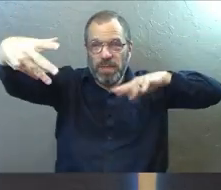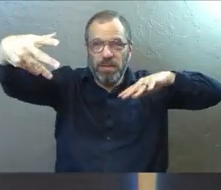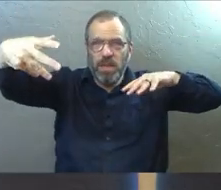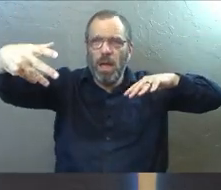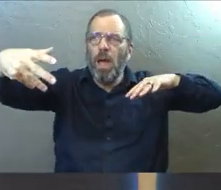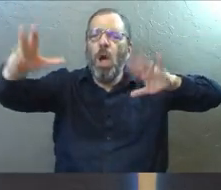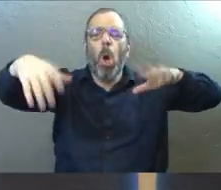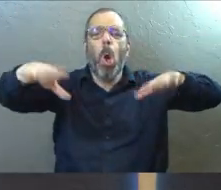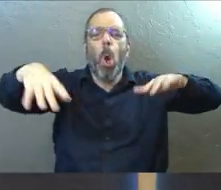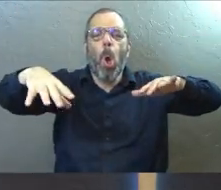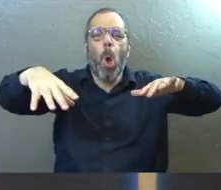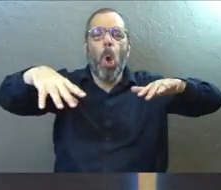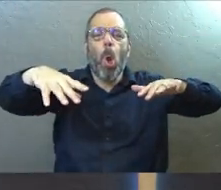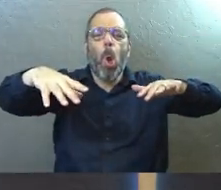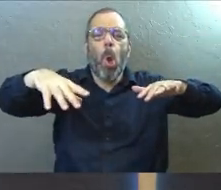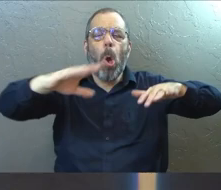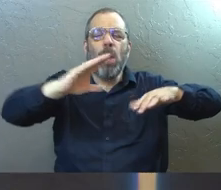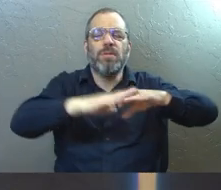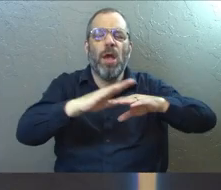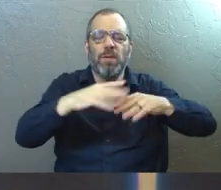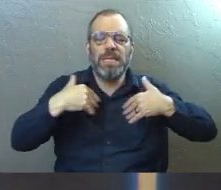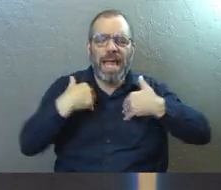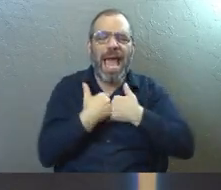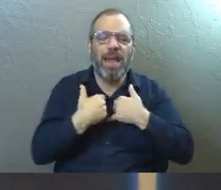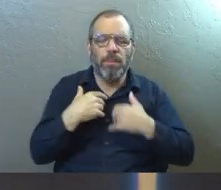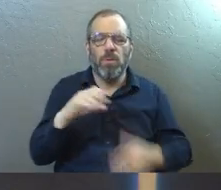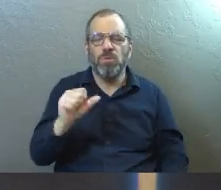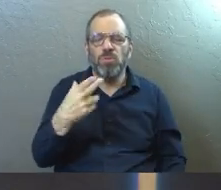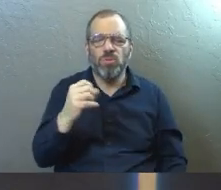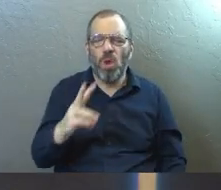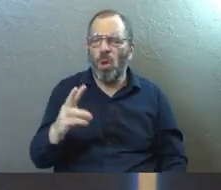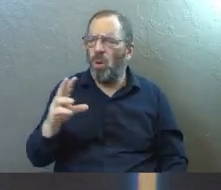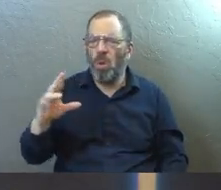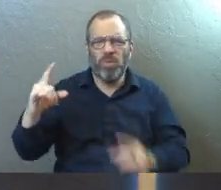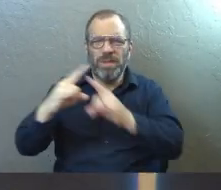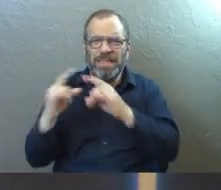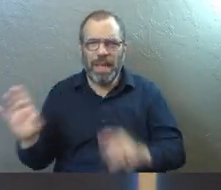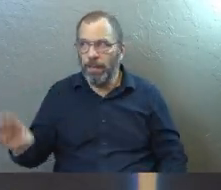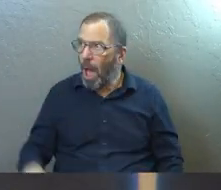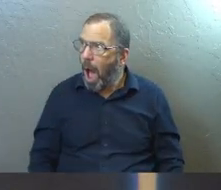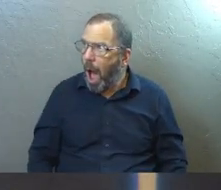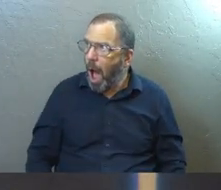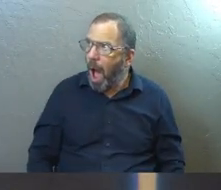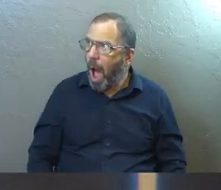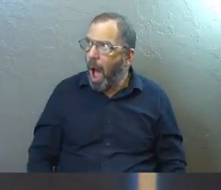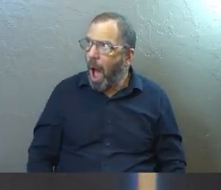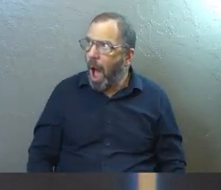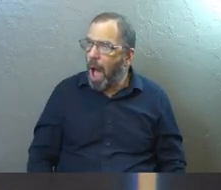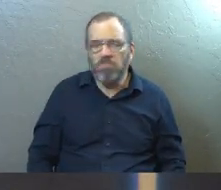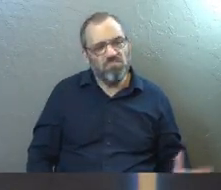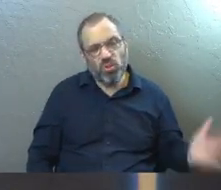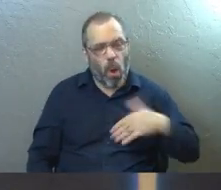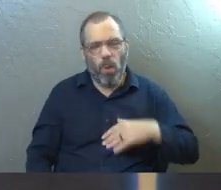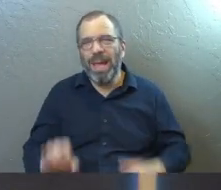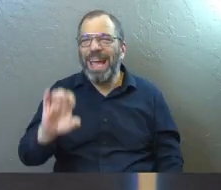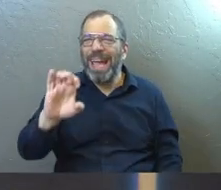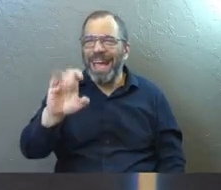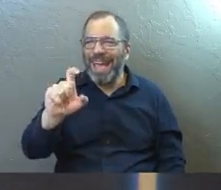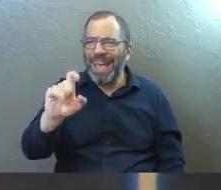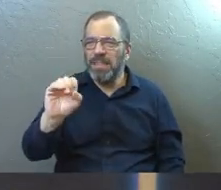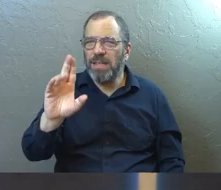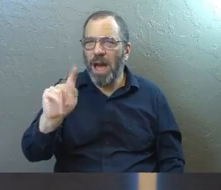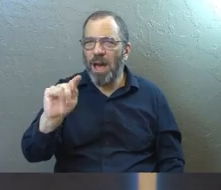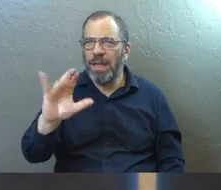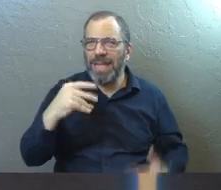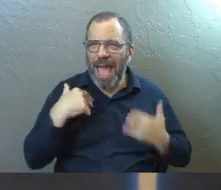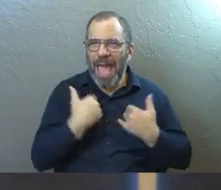at, they were like, oh, yeah, there's going to be, like, an exotic animal showing at tent B or something. Like, we're like, oh, and my kids were like, I was like, yeah, let's go. So we went over